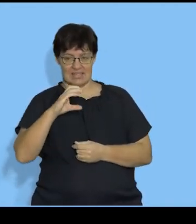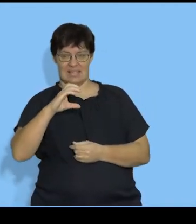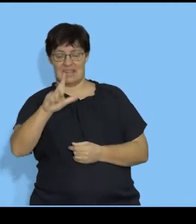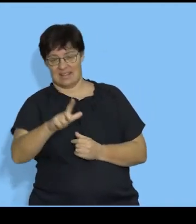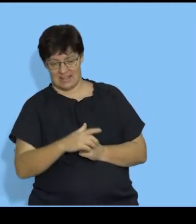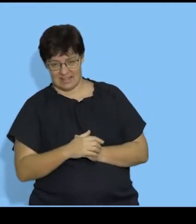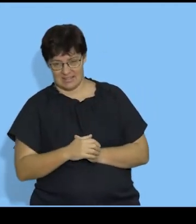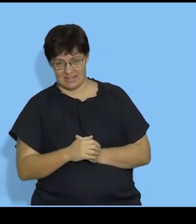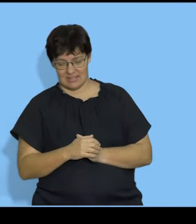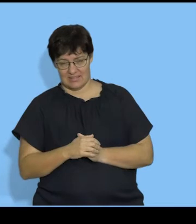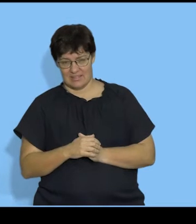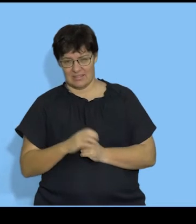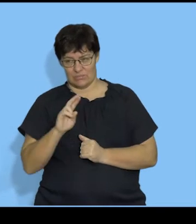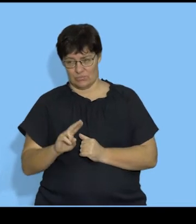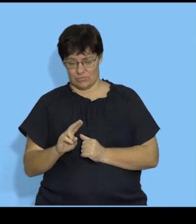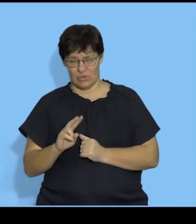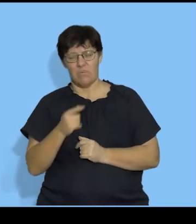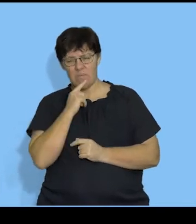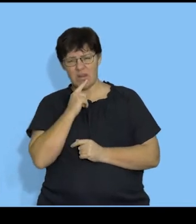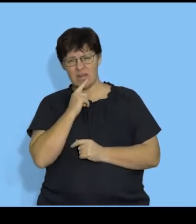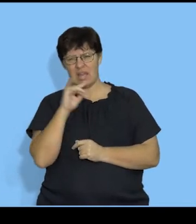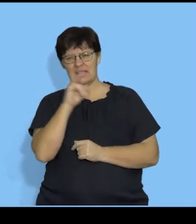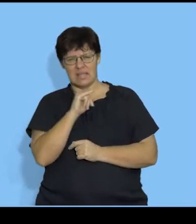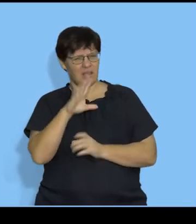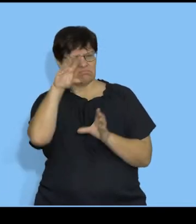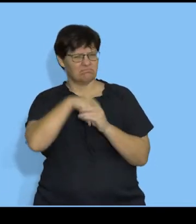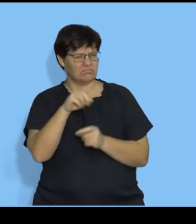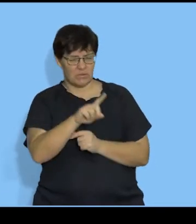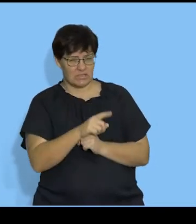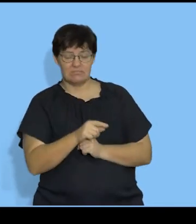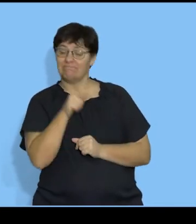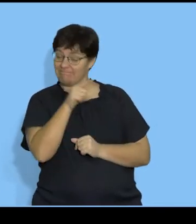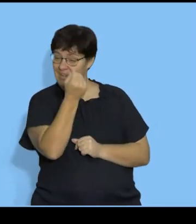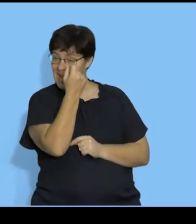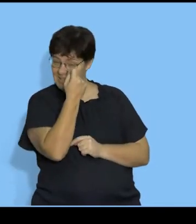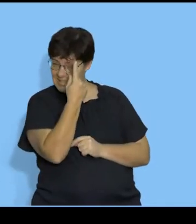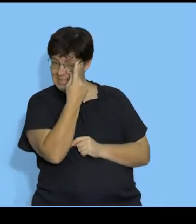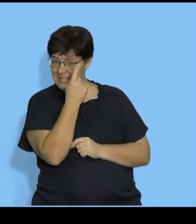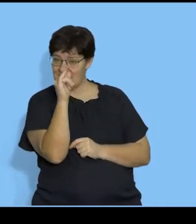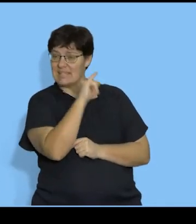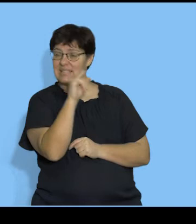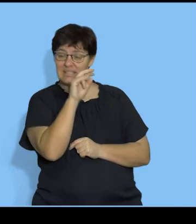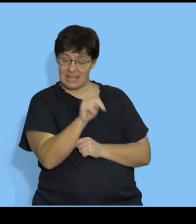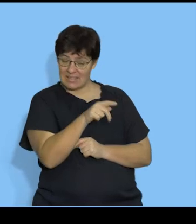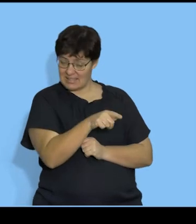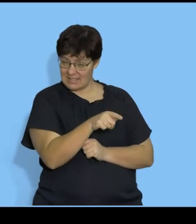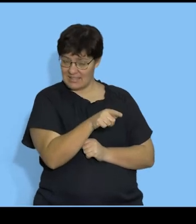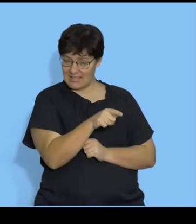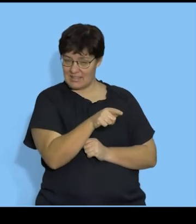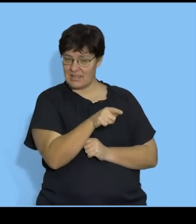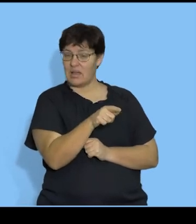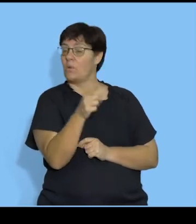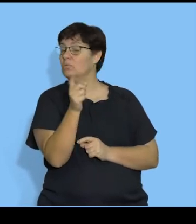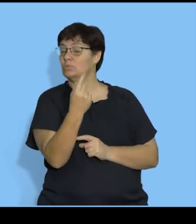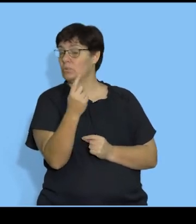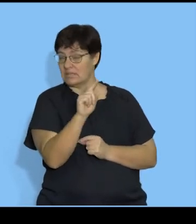role does zinc play in this reaction? Now we understand that zinc atoms undergo